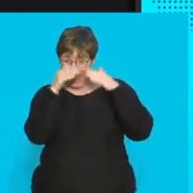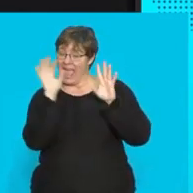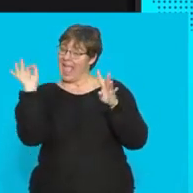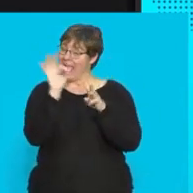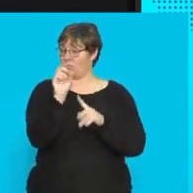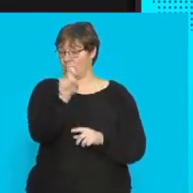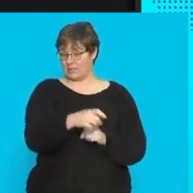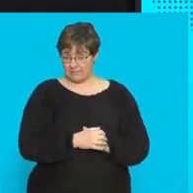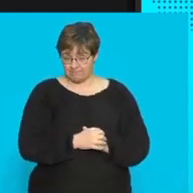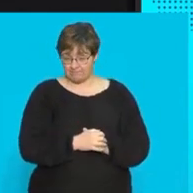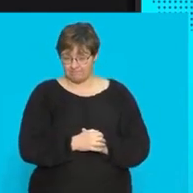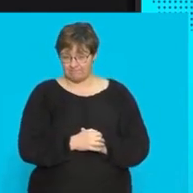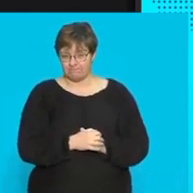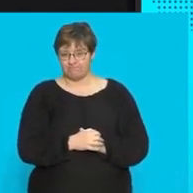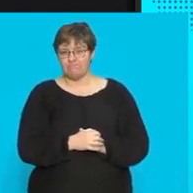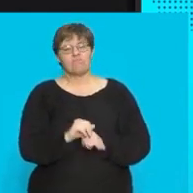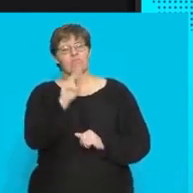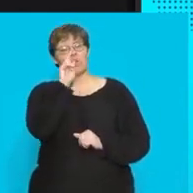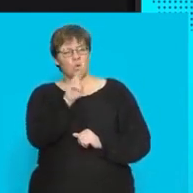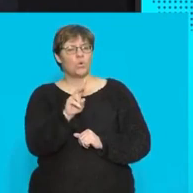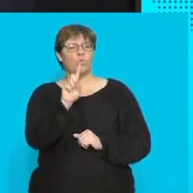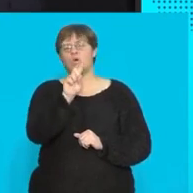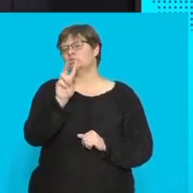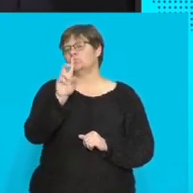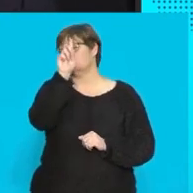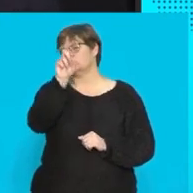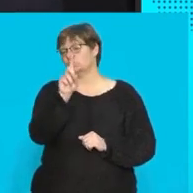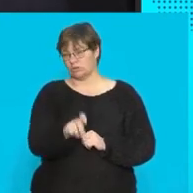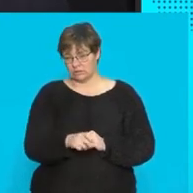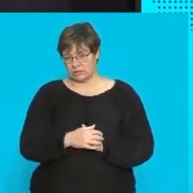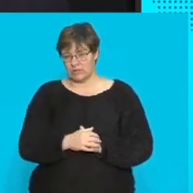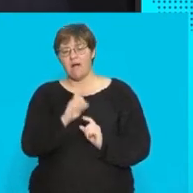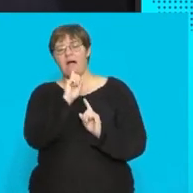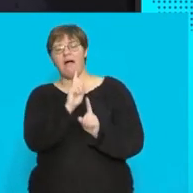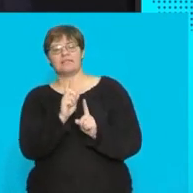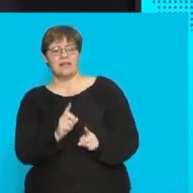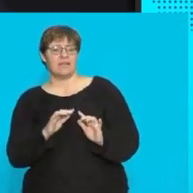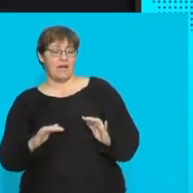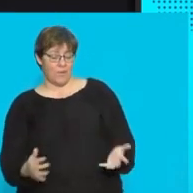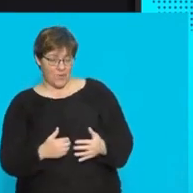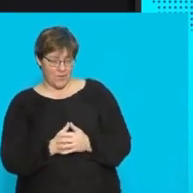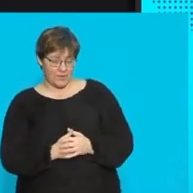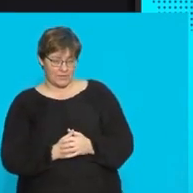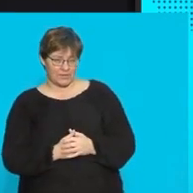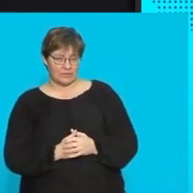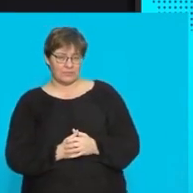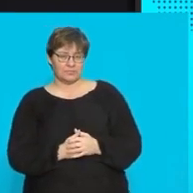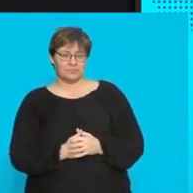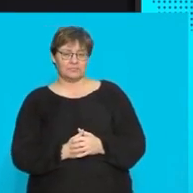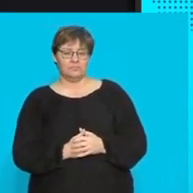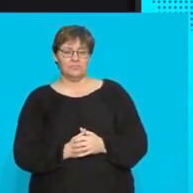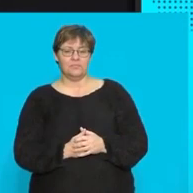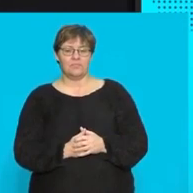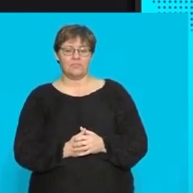pay attention to it. Okay, so let's just have a look at one or two questions that could be asked on this